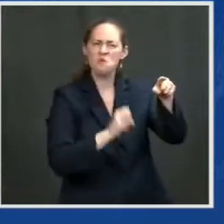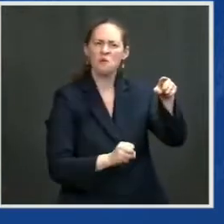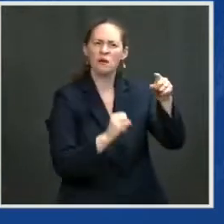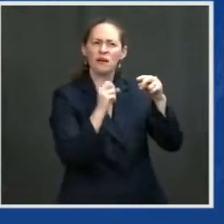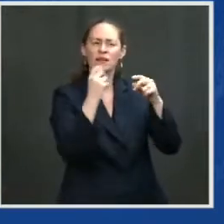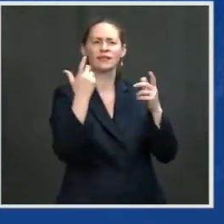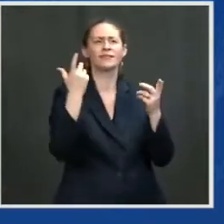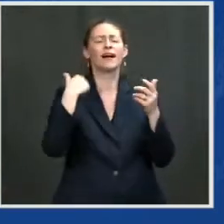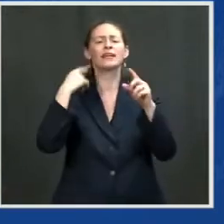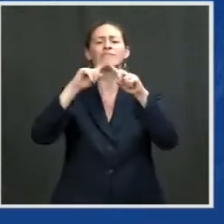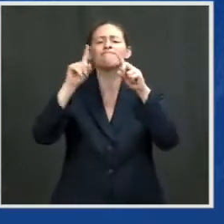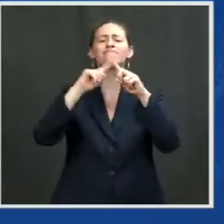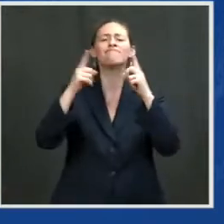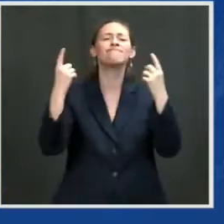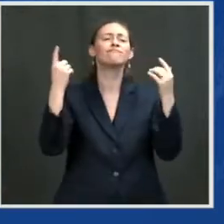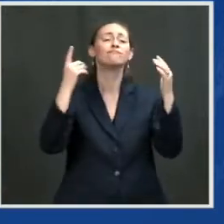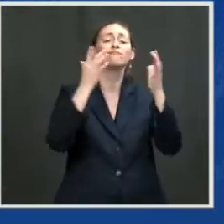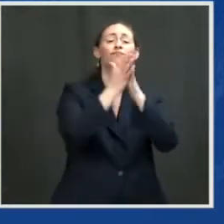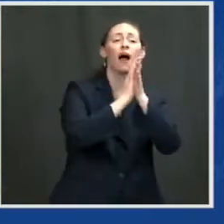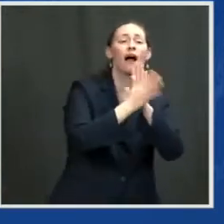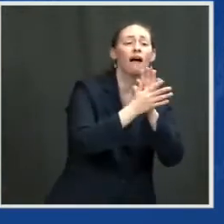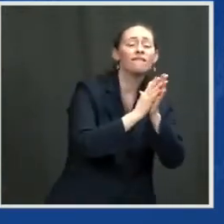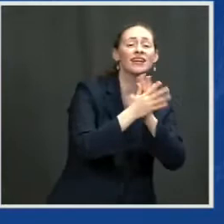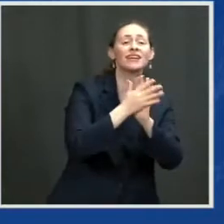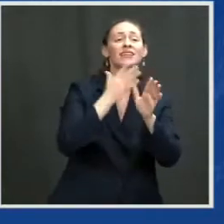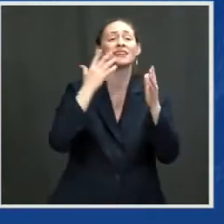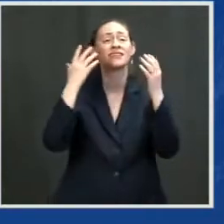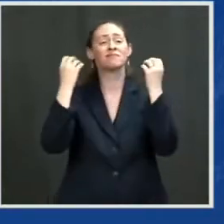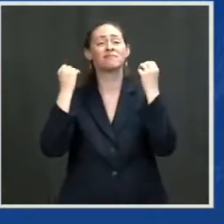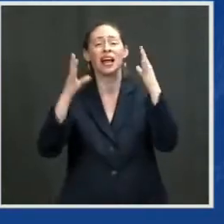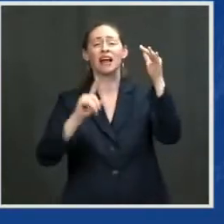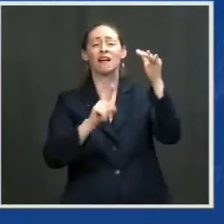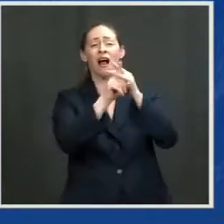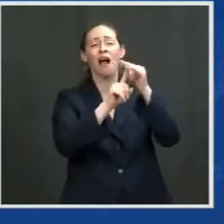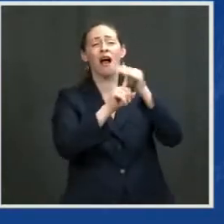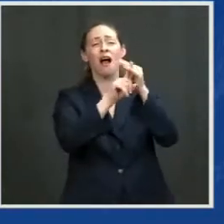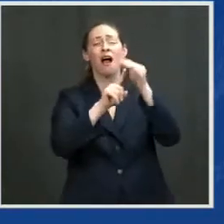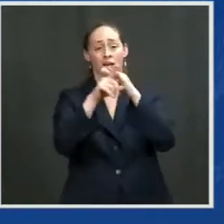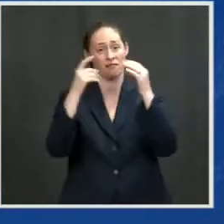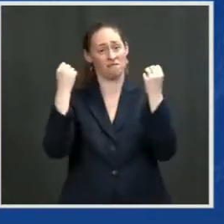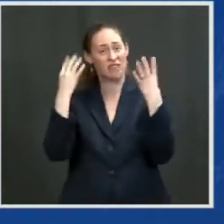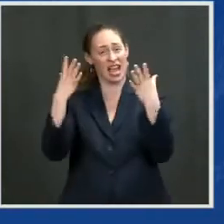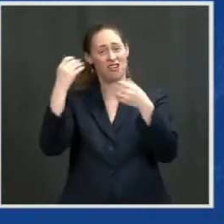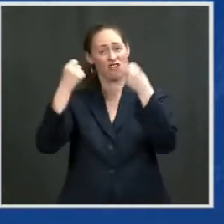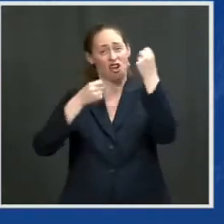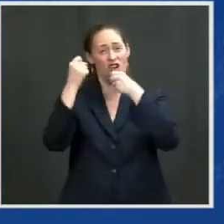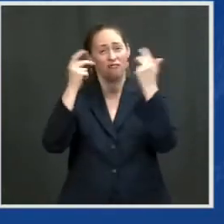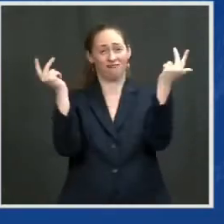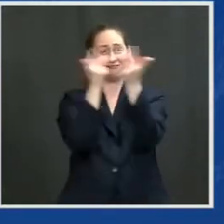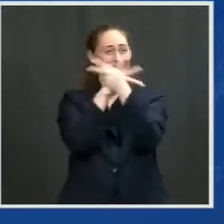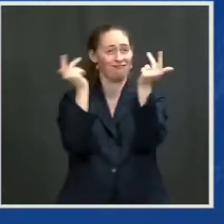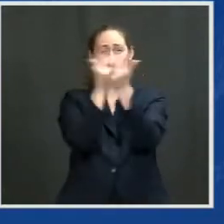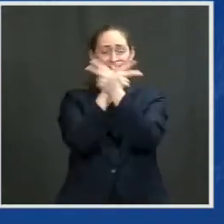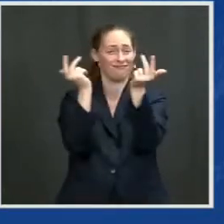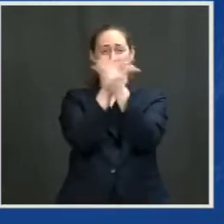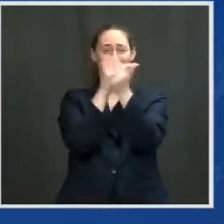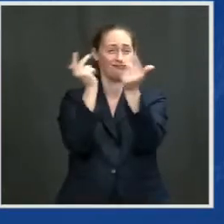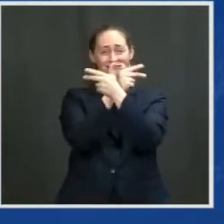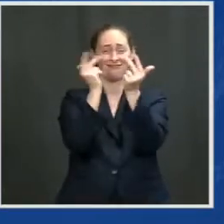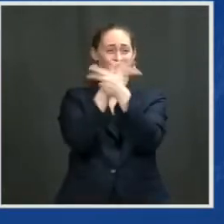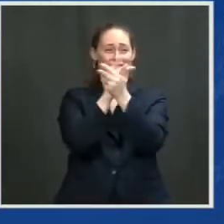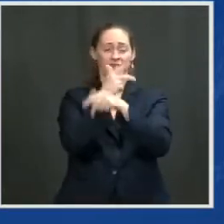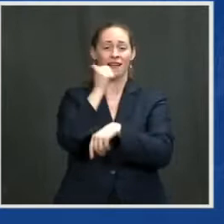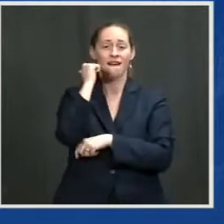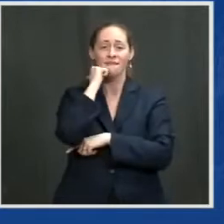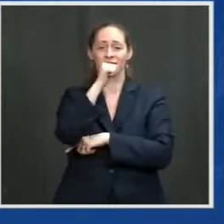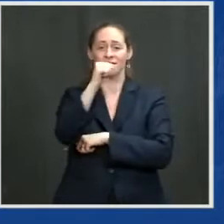load of 37,000 crossings. Well, but today, every day, more than 80,000 cars and trucks